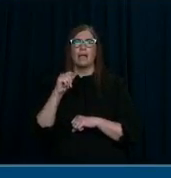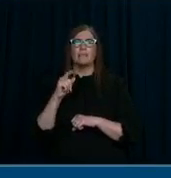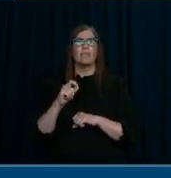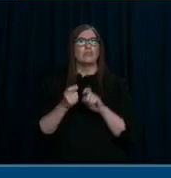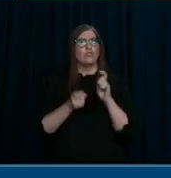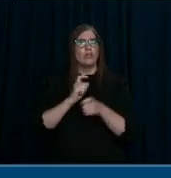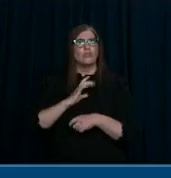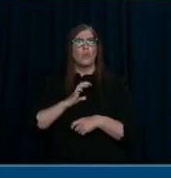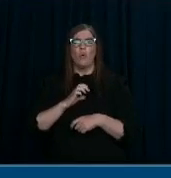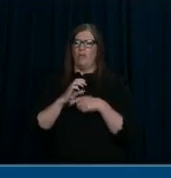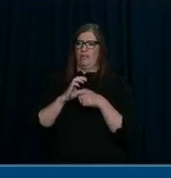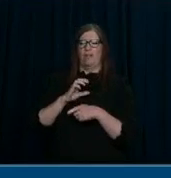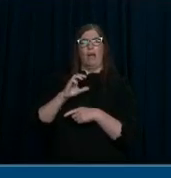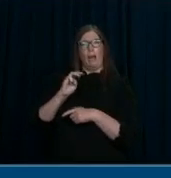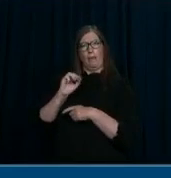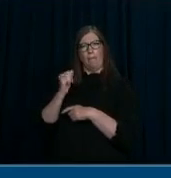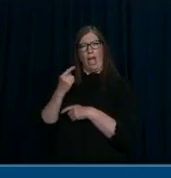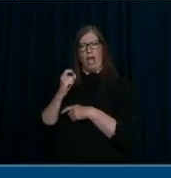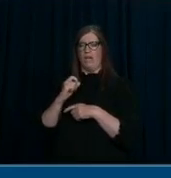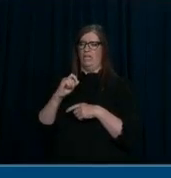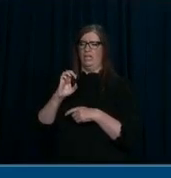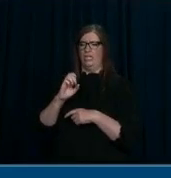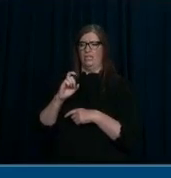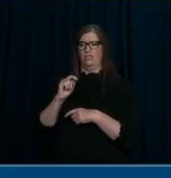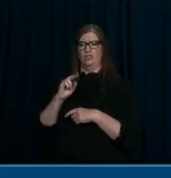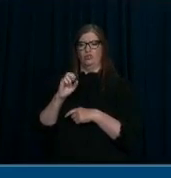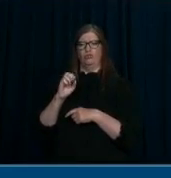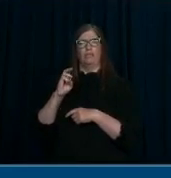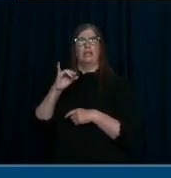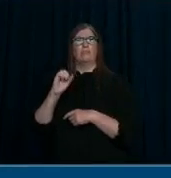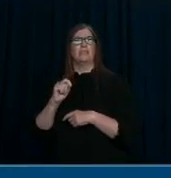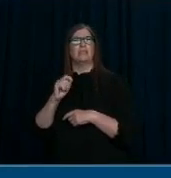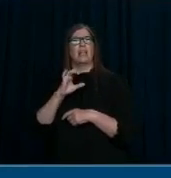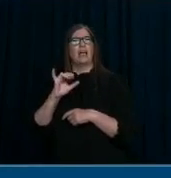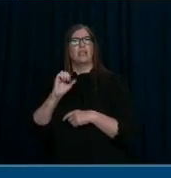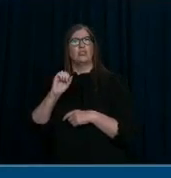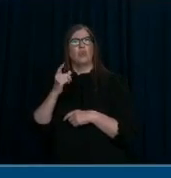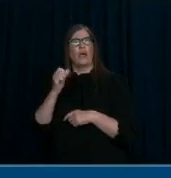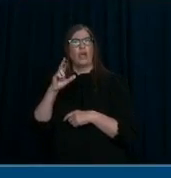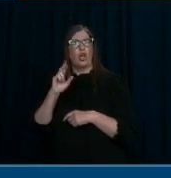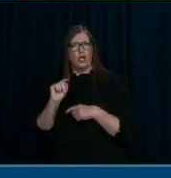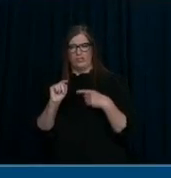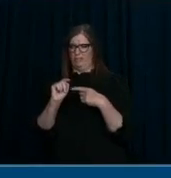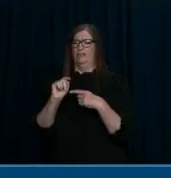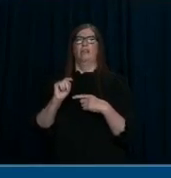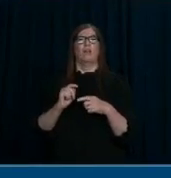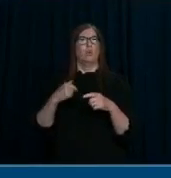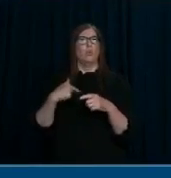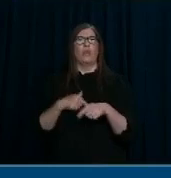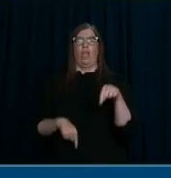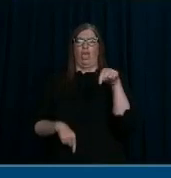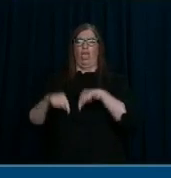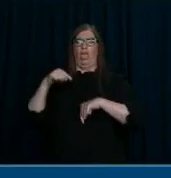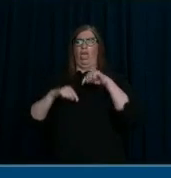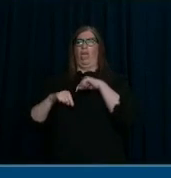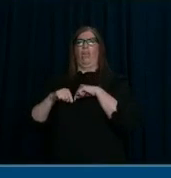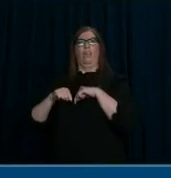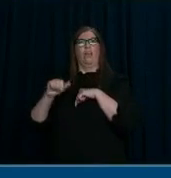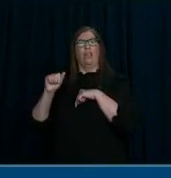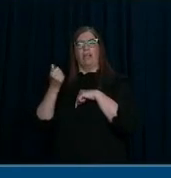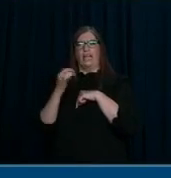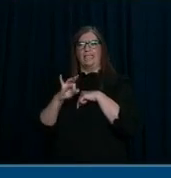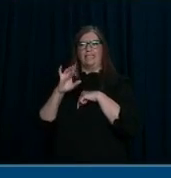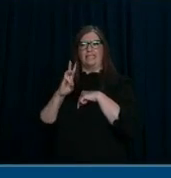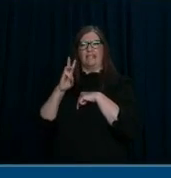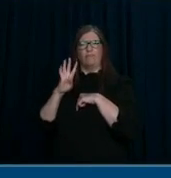extremists like David Schweikert are the very reason why we've gone backwards in this district. to 1864 most recently. That has to stop